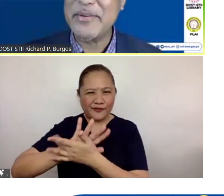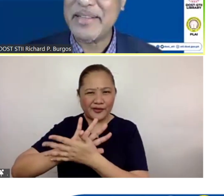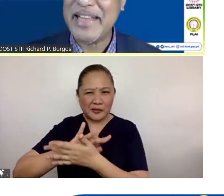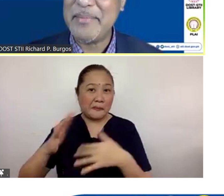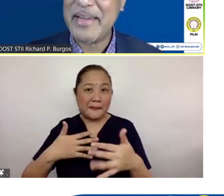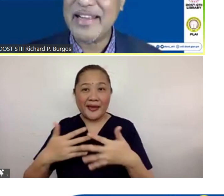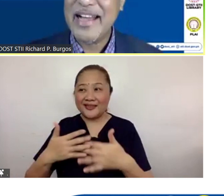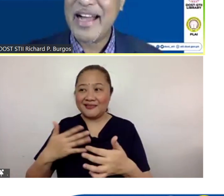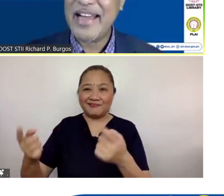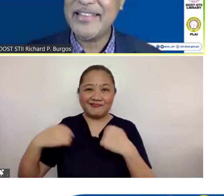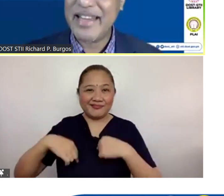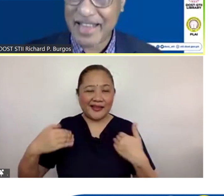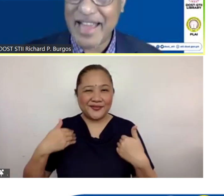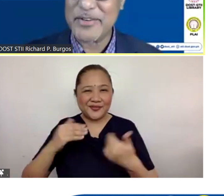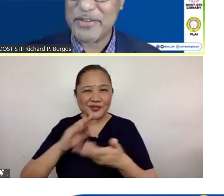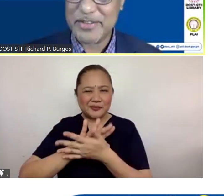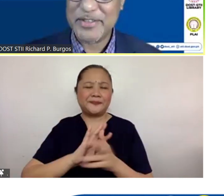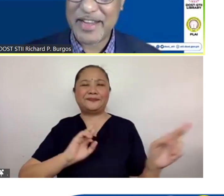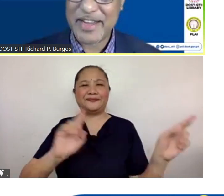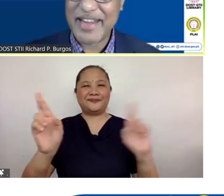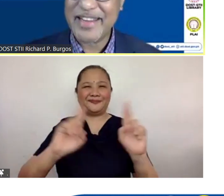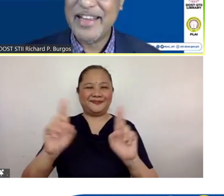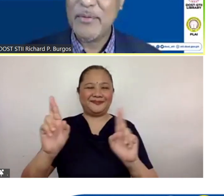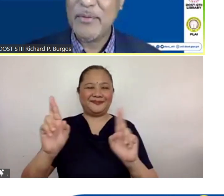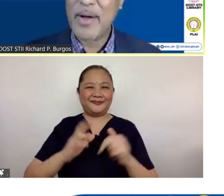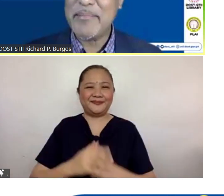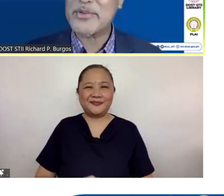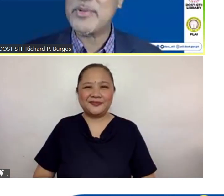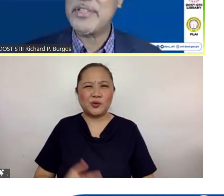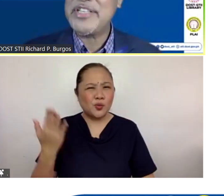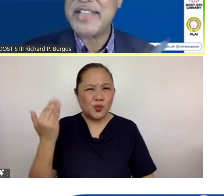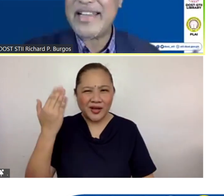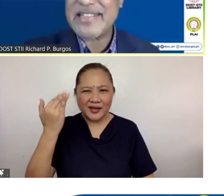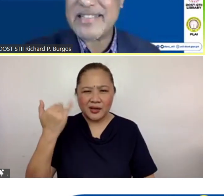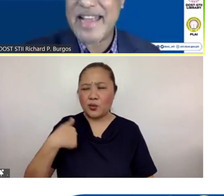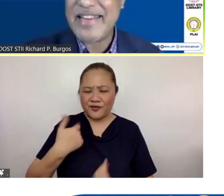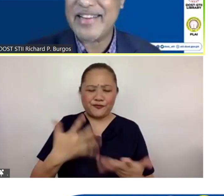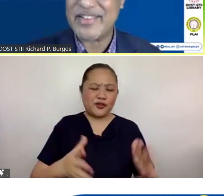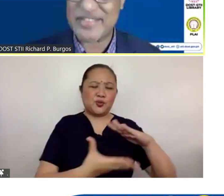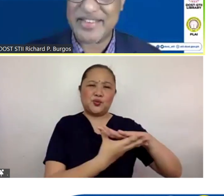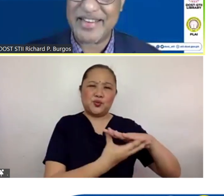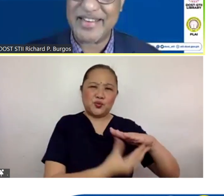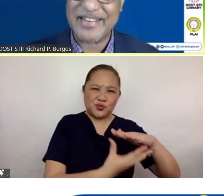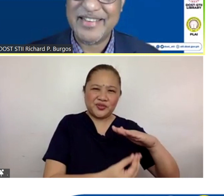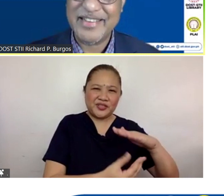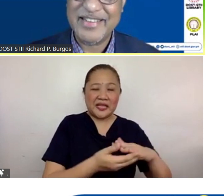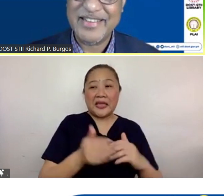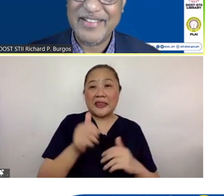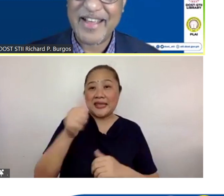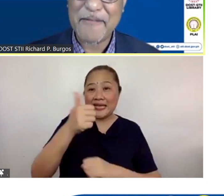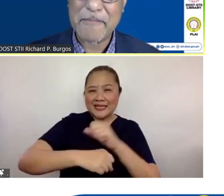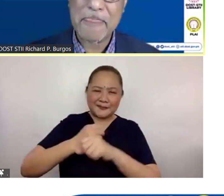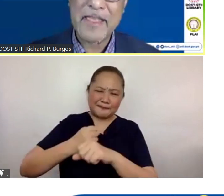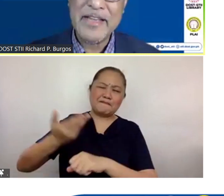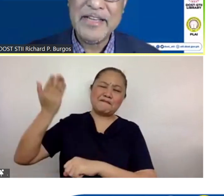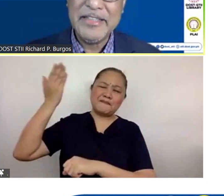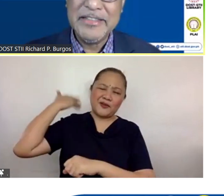dumating yung pandemic, ay handa tayo. Okay? Why? Because we digitized 10 years earlier.